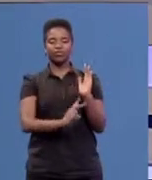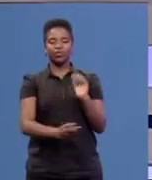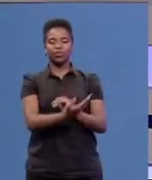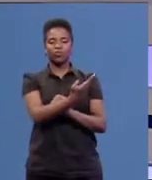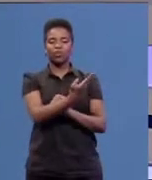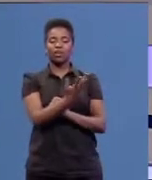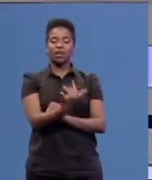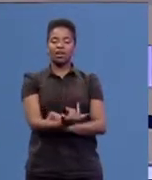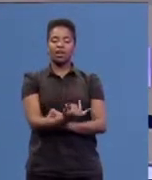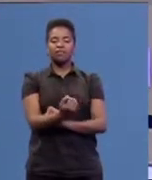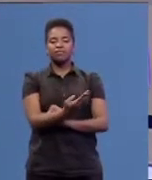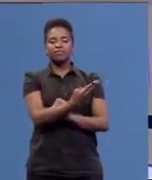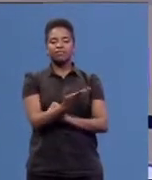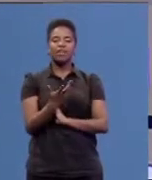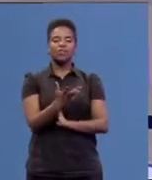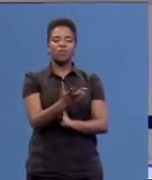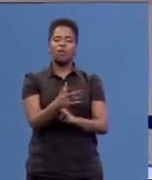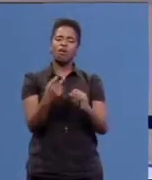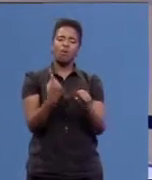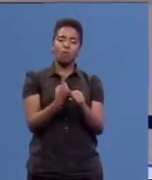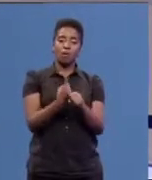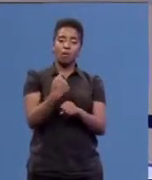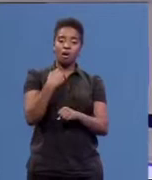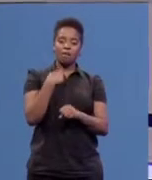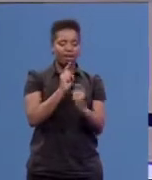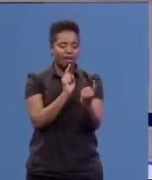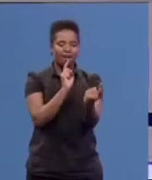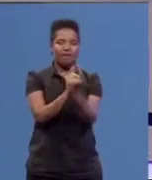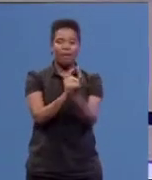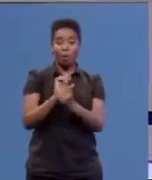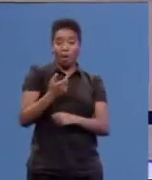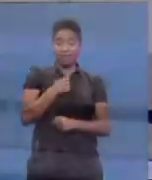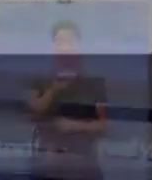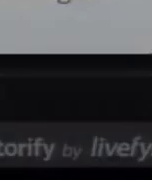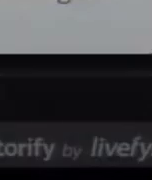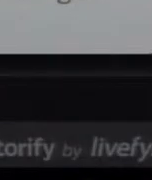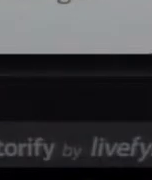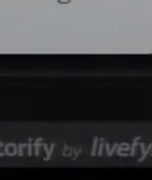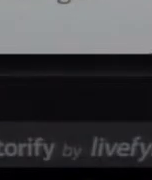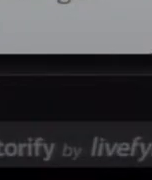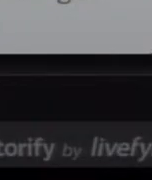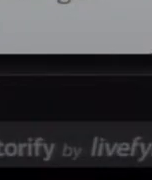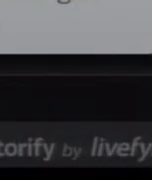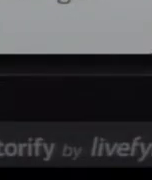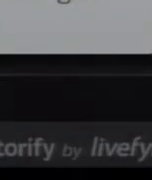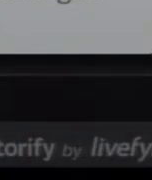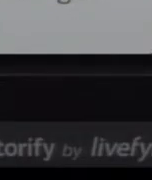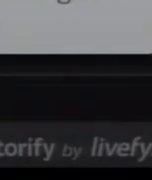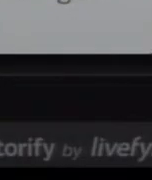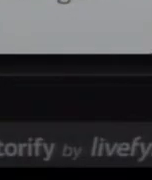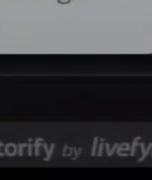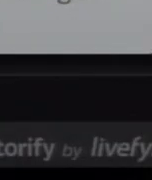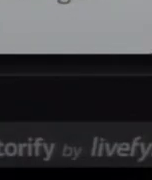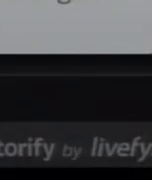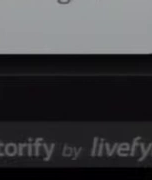we pick up on one here from Bill Gates saying, every time Melinda and I met Nelson Mandela, we left more inspired than ever. His grace and